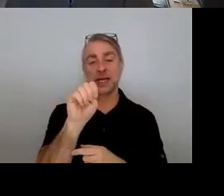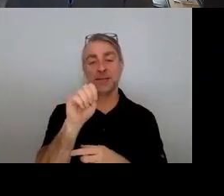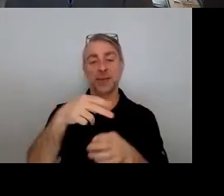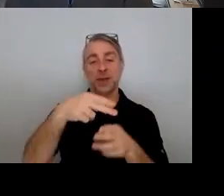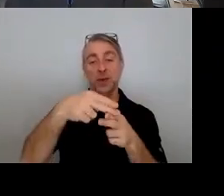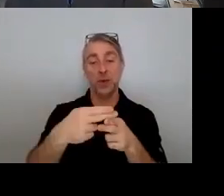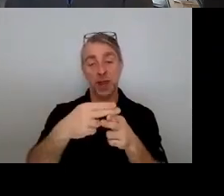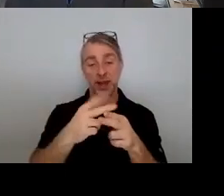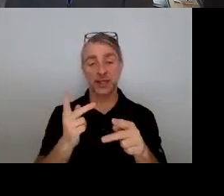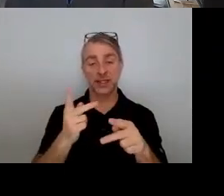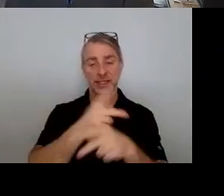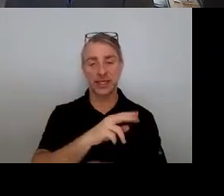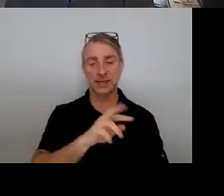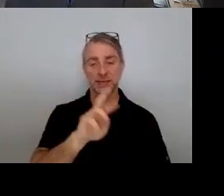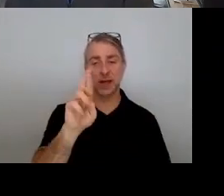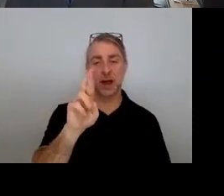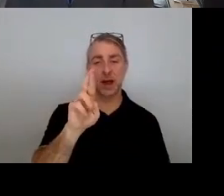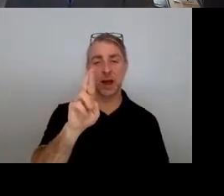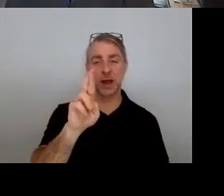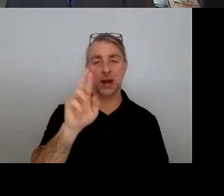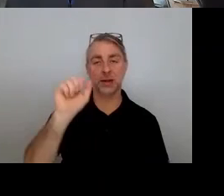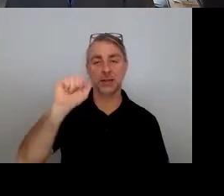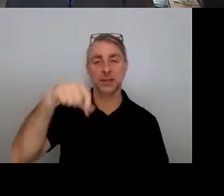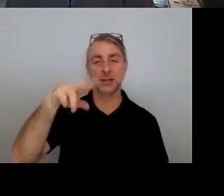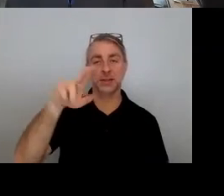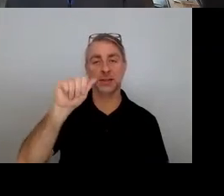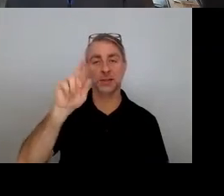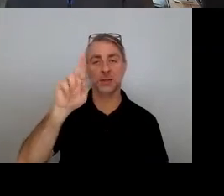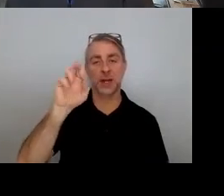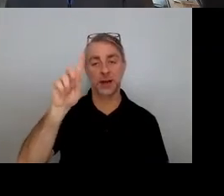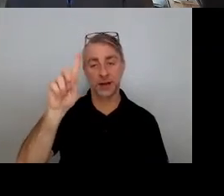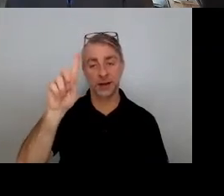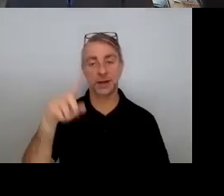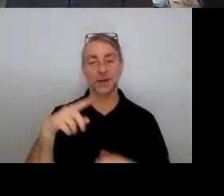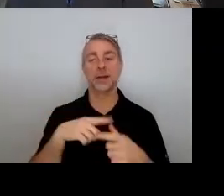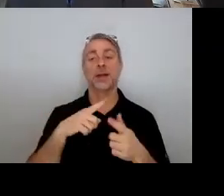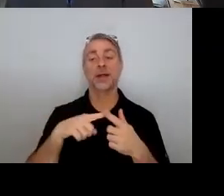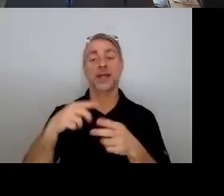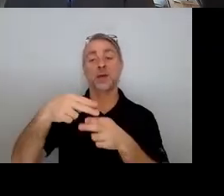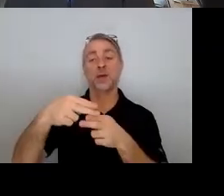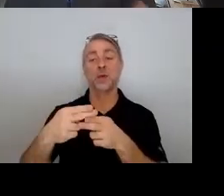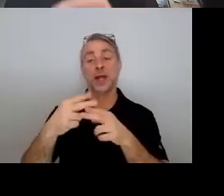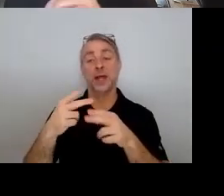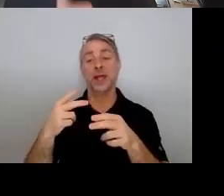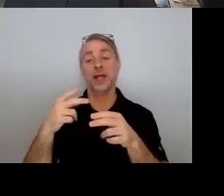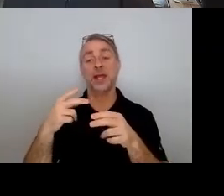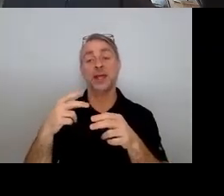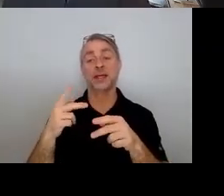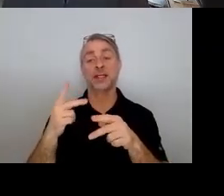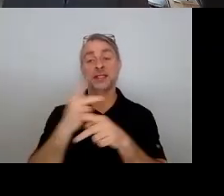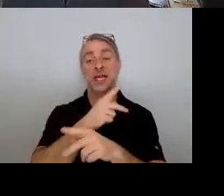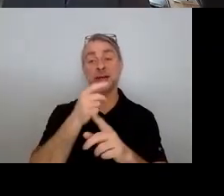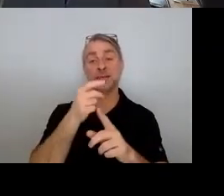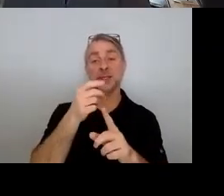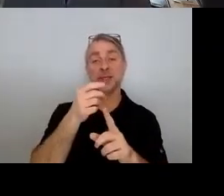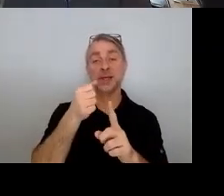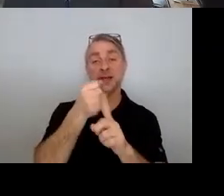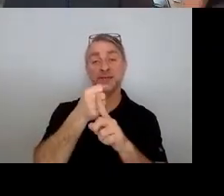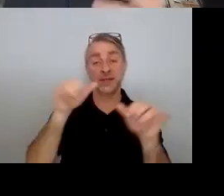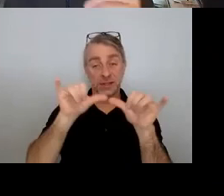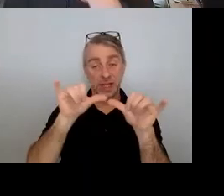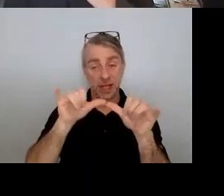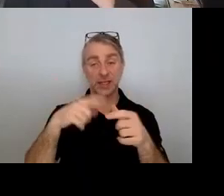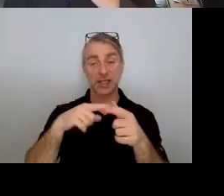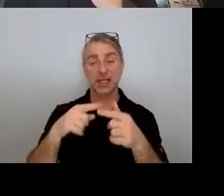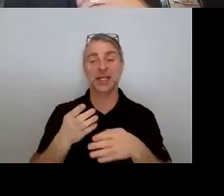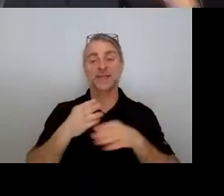effect sizes. And then we're also going to sum up the weights times our effect sizes and square that and divide it by the sum of the weights. And that's going to be